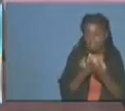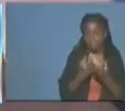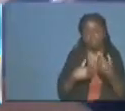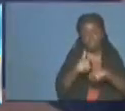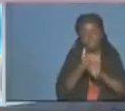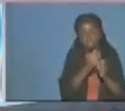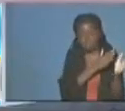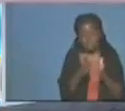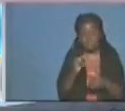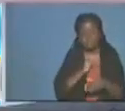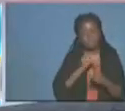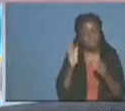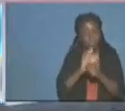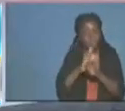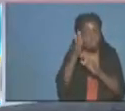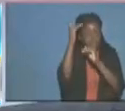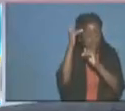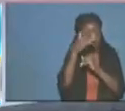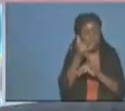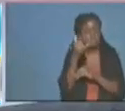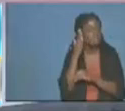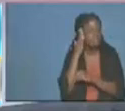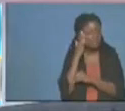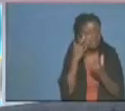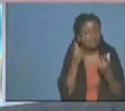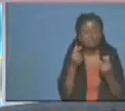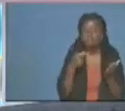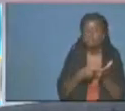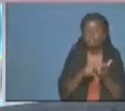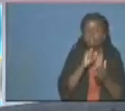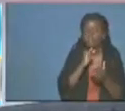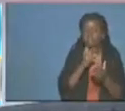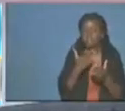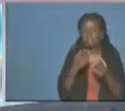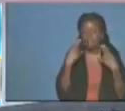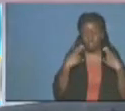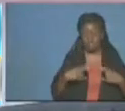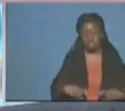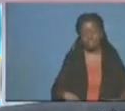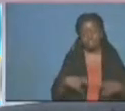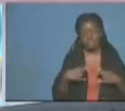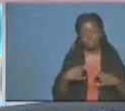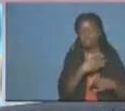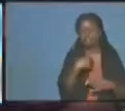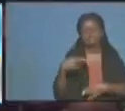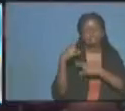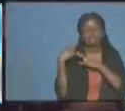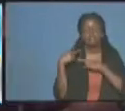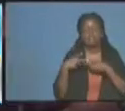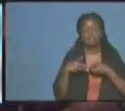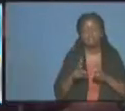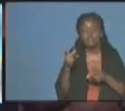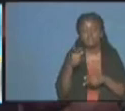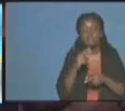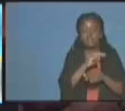I have full optimism that they will do this in a manly, humanely, and responsible way. In his